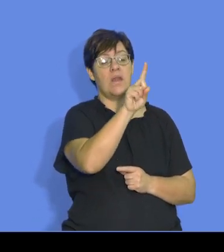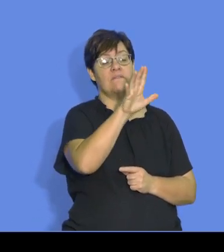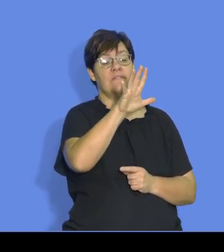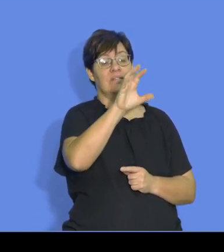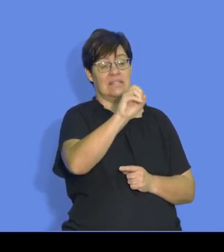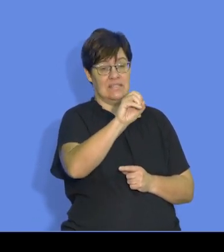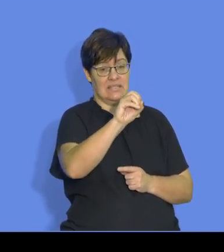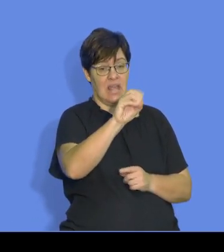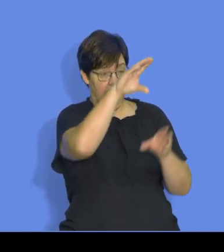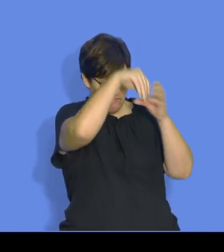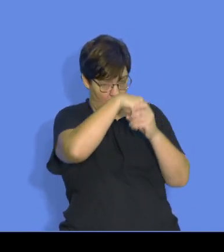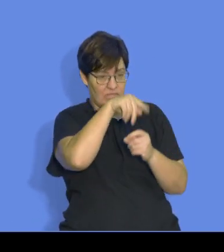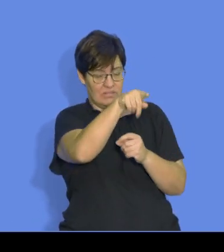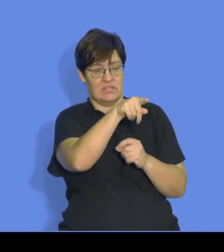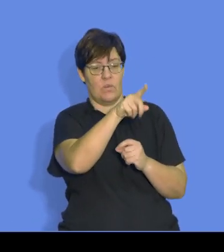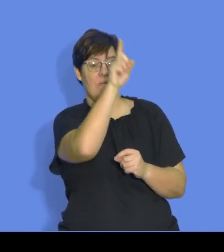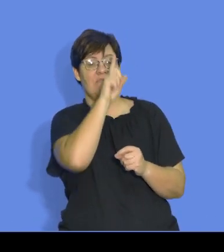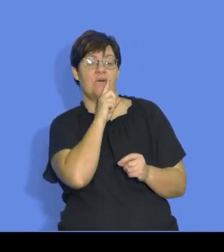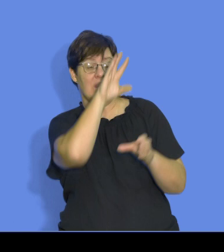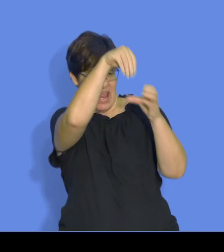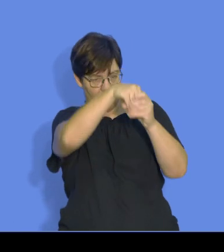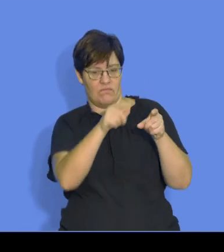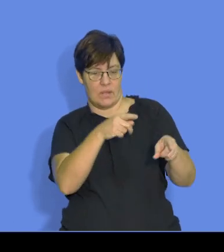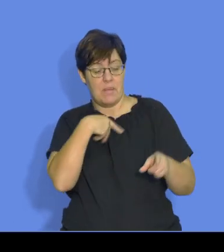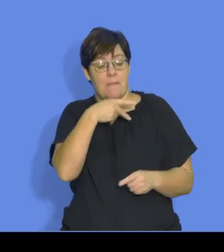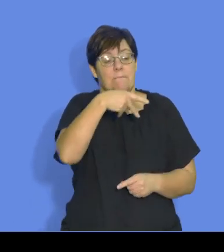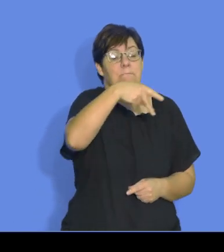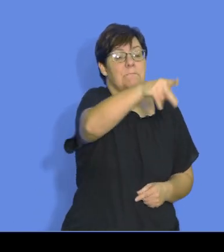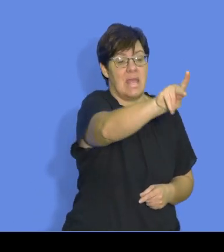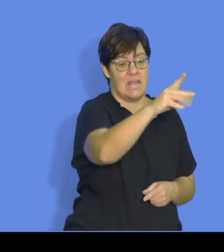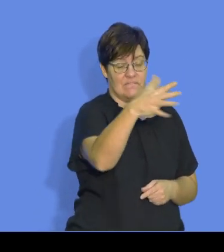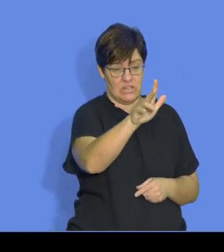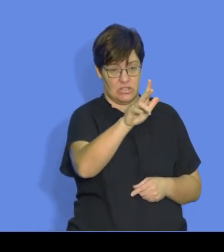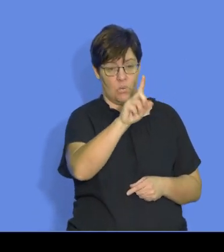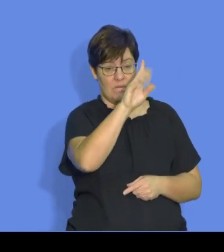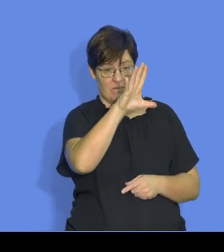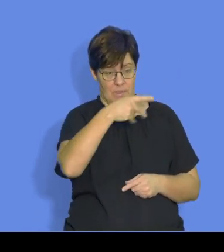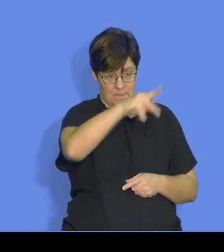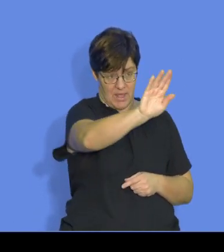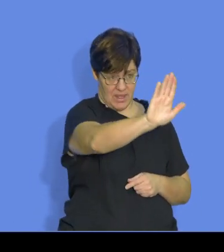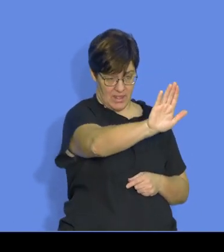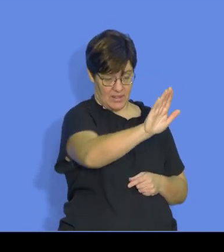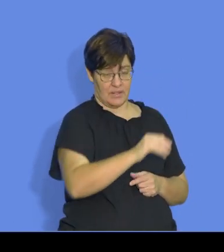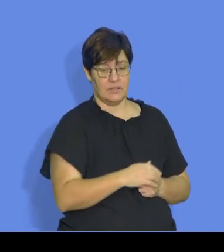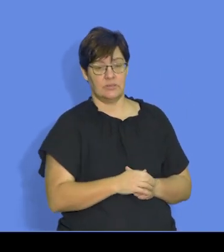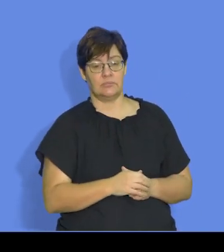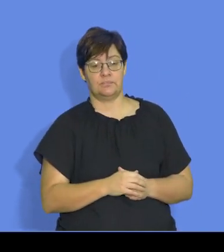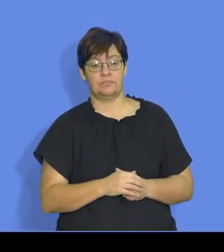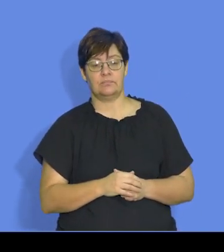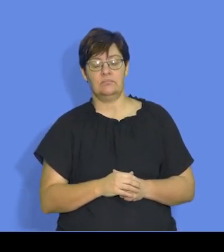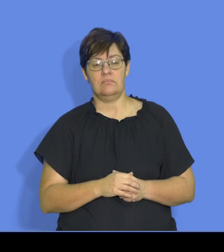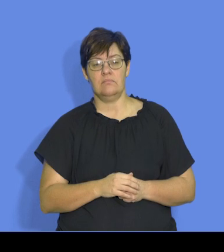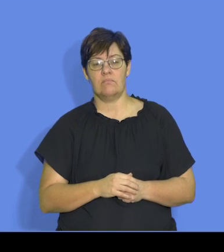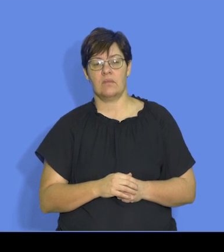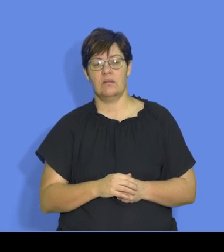150 Rand. Right, so we remember it's based on that 1,000 Rand there. Okay, then